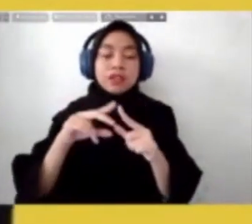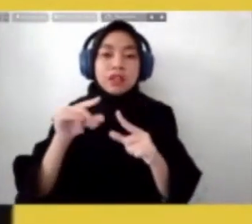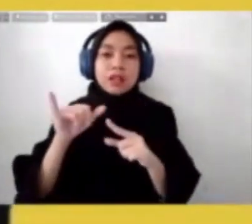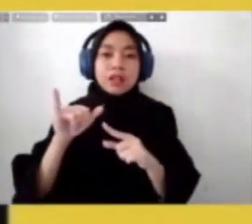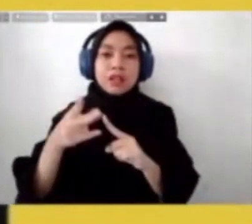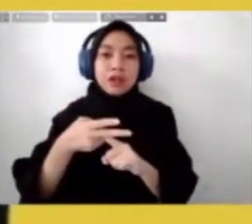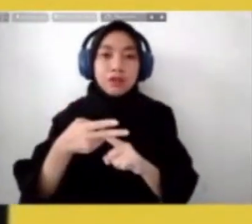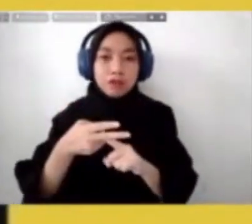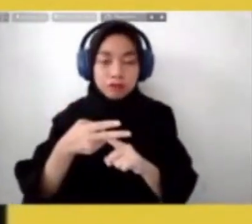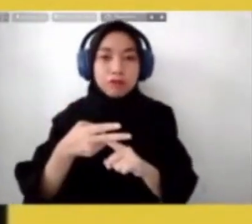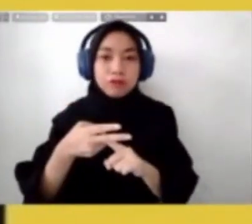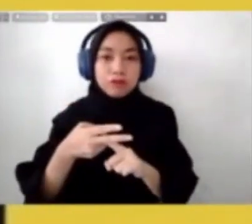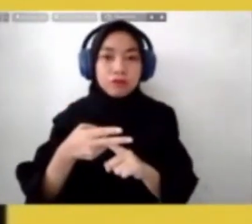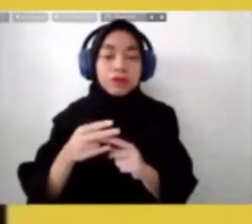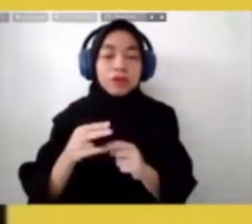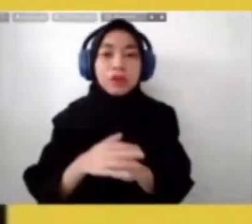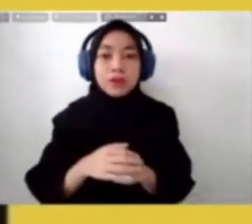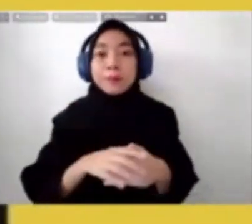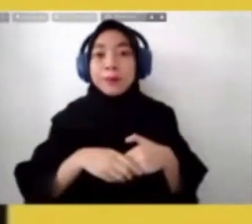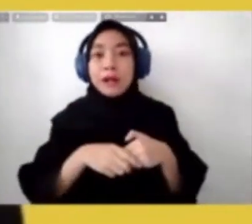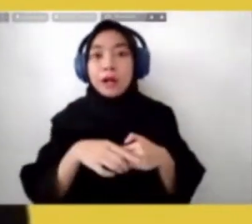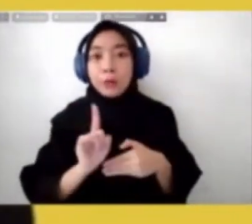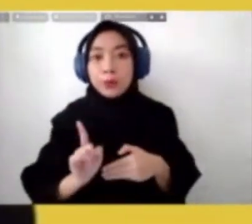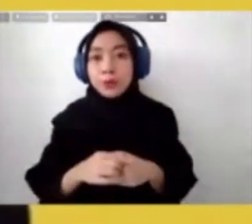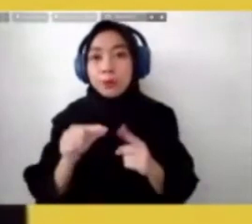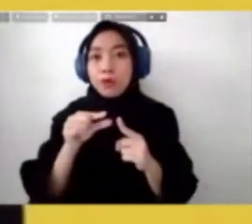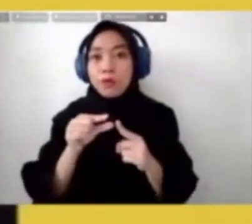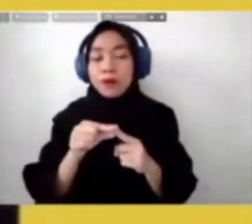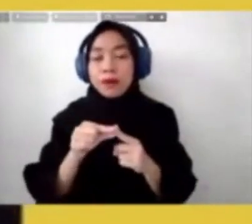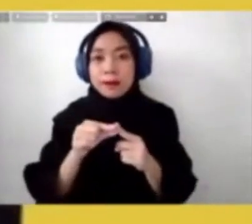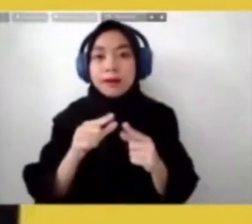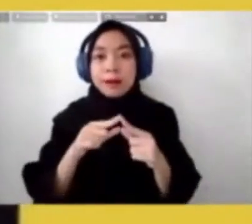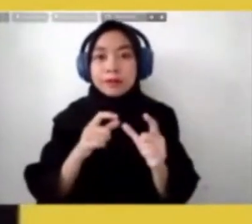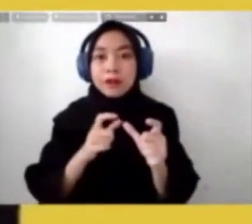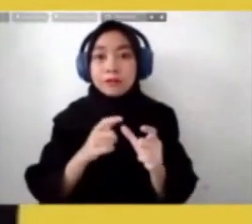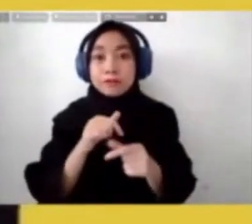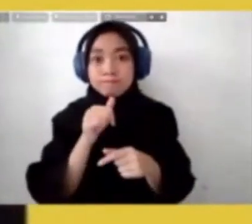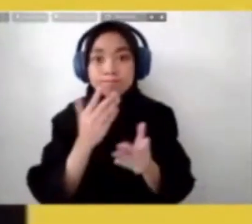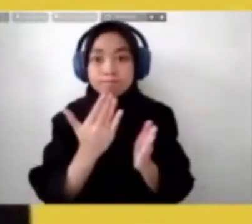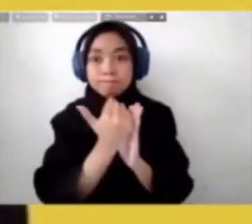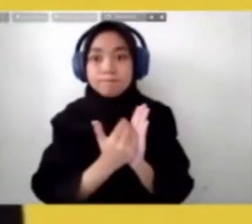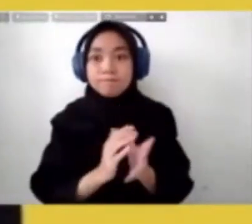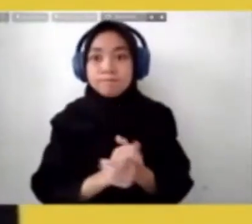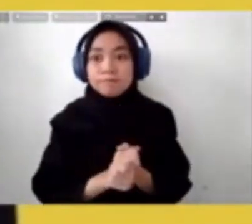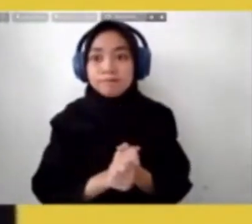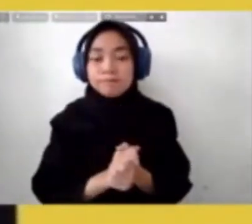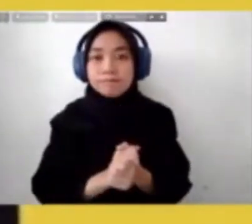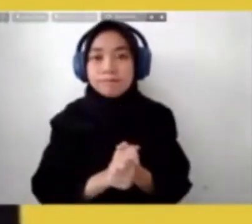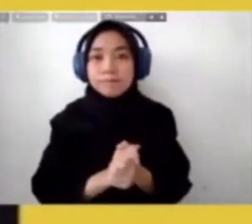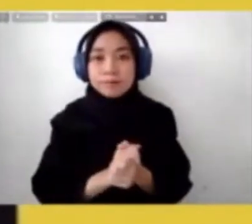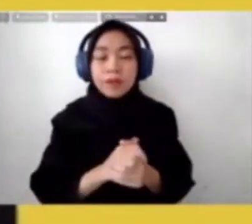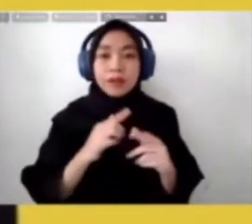read a brief introduction about Dr. Ahmad Sharif. Dr. Ahmad Sharif is the head of the Forum